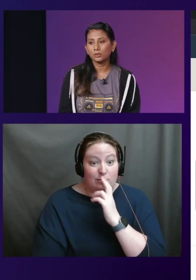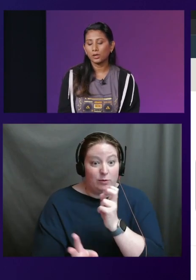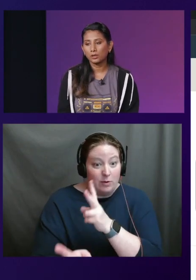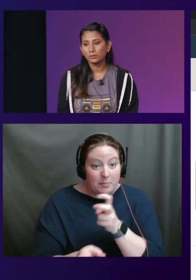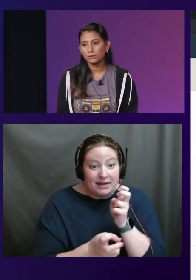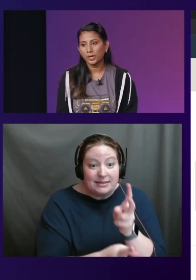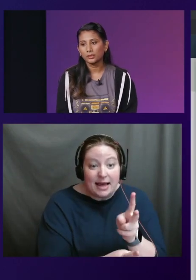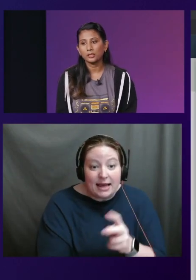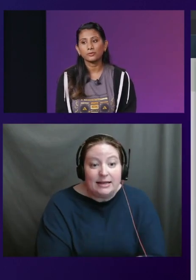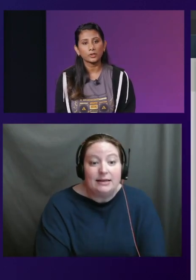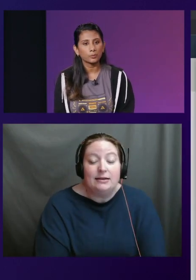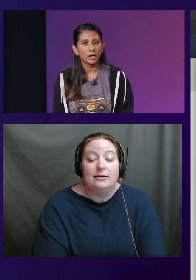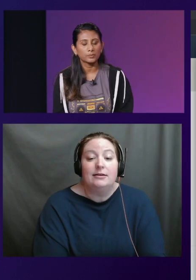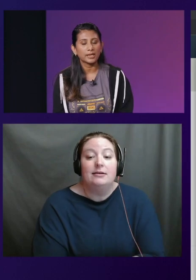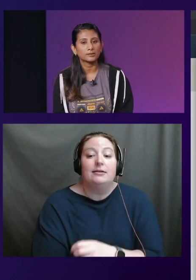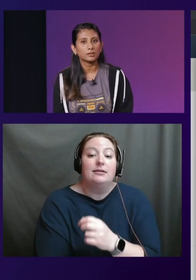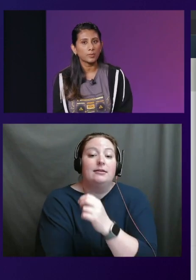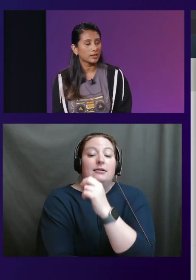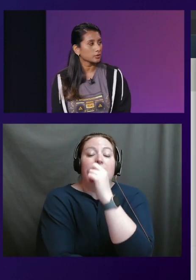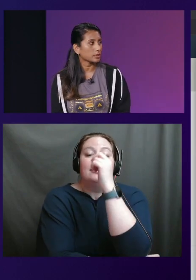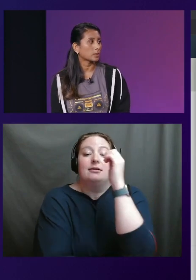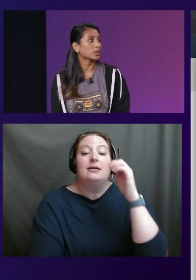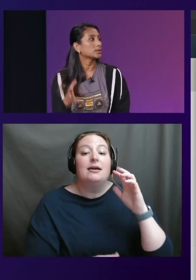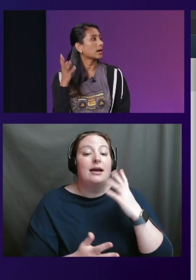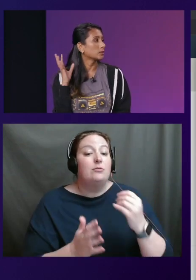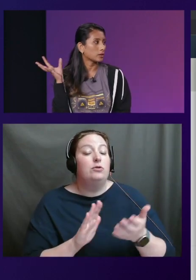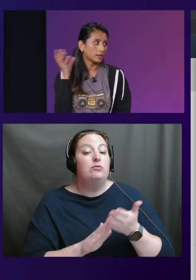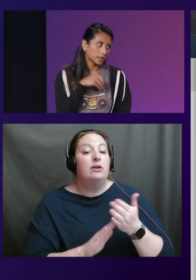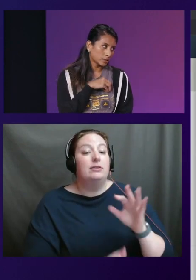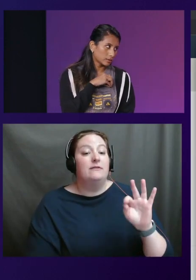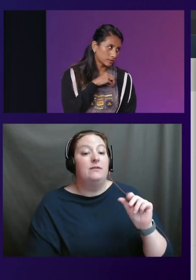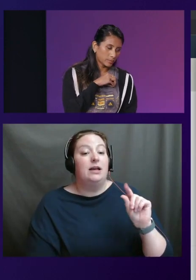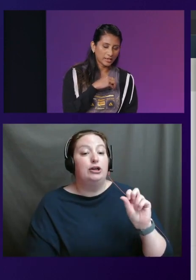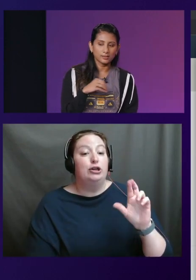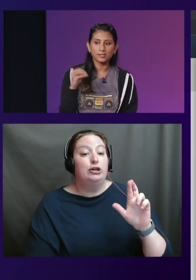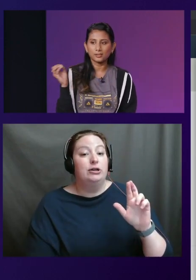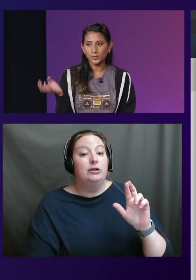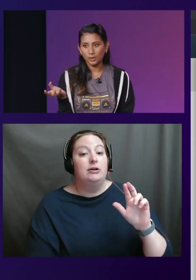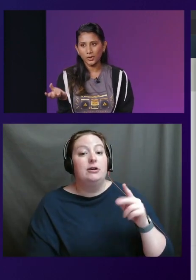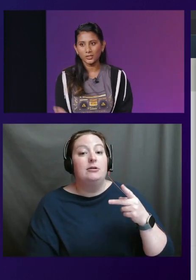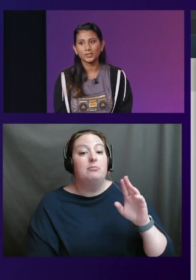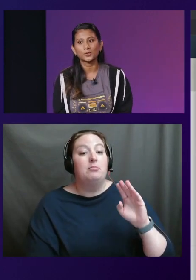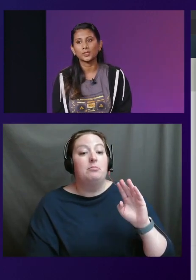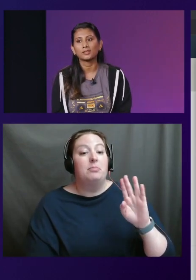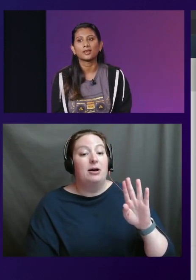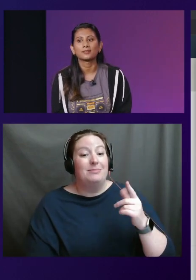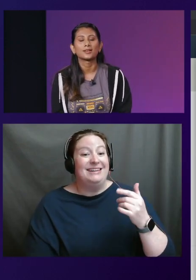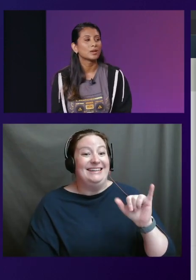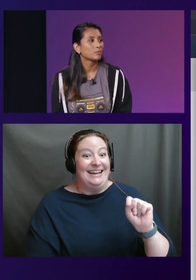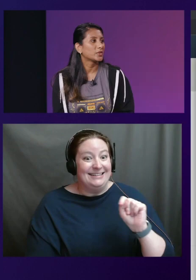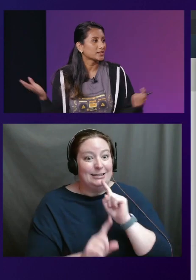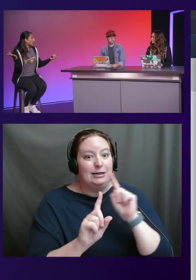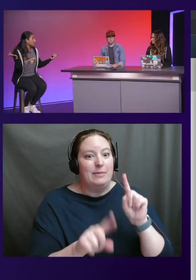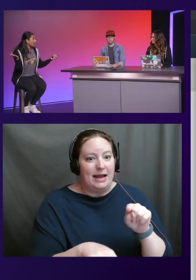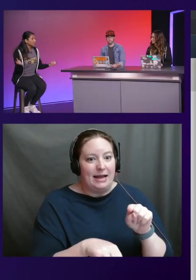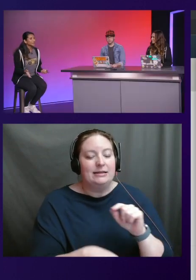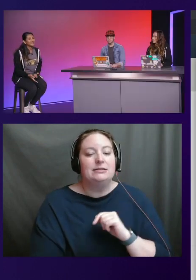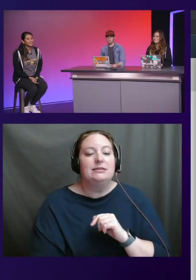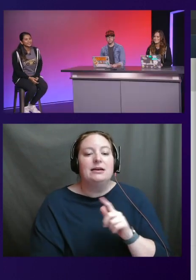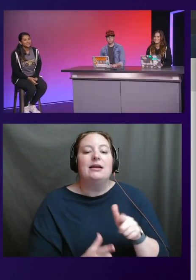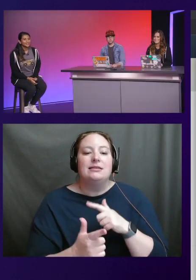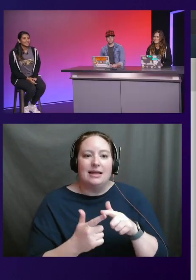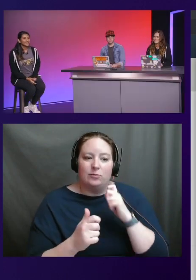going to run the Flutter pub get command so that we can download all the dependencies into our project so we can then build our